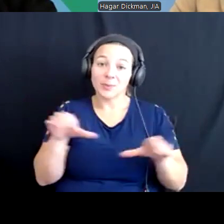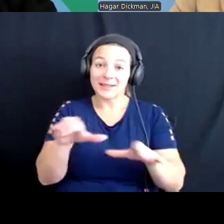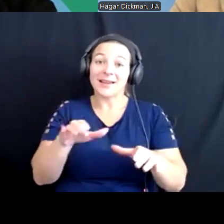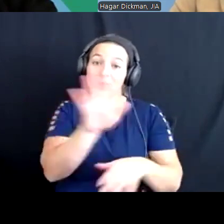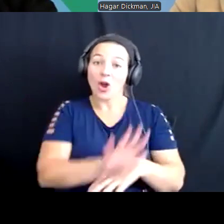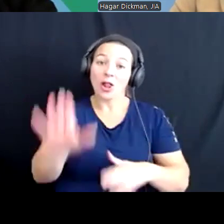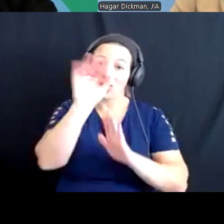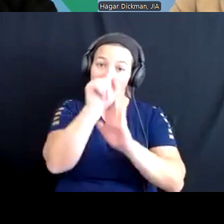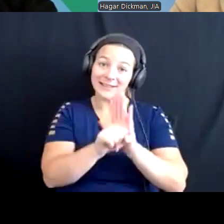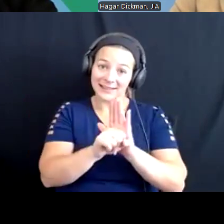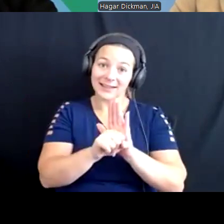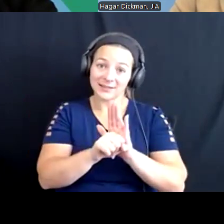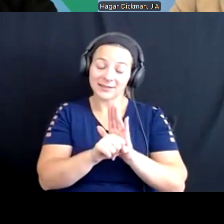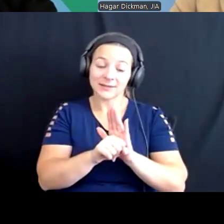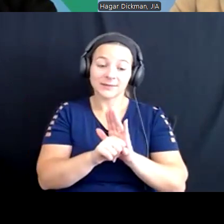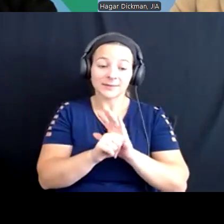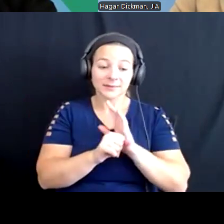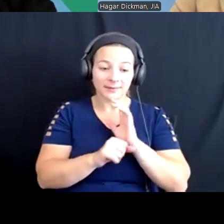statewide.